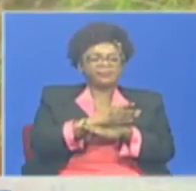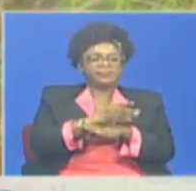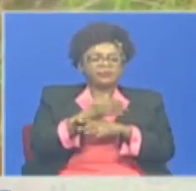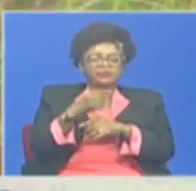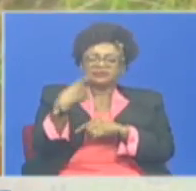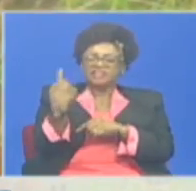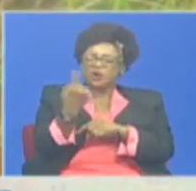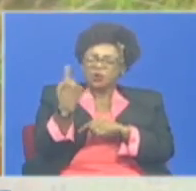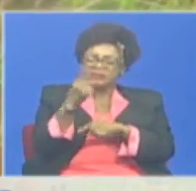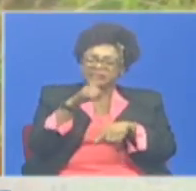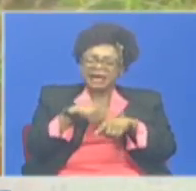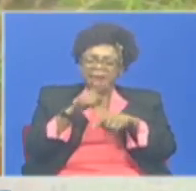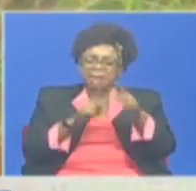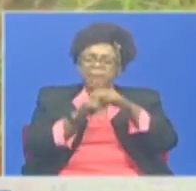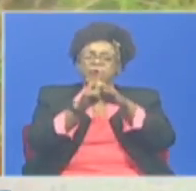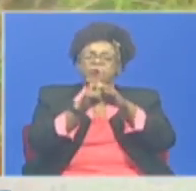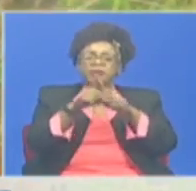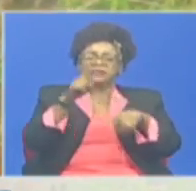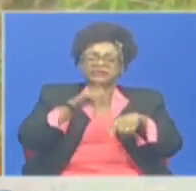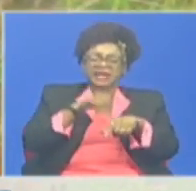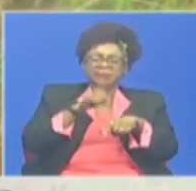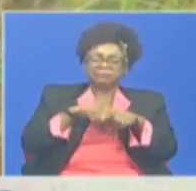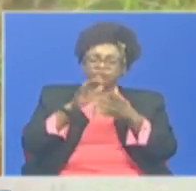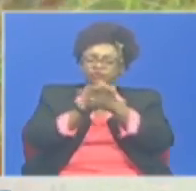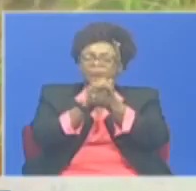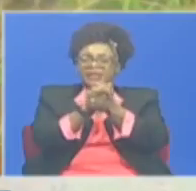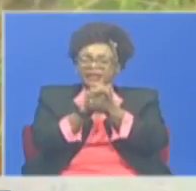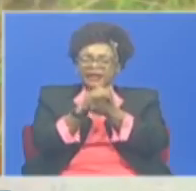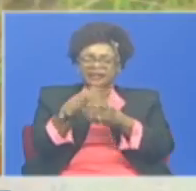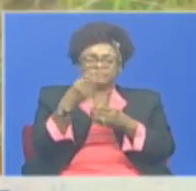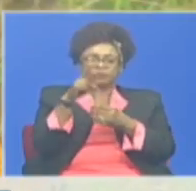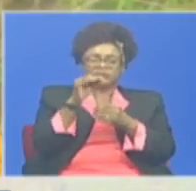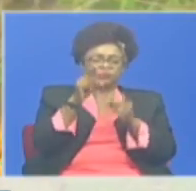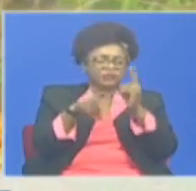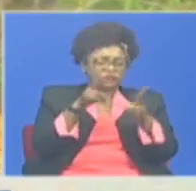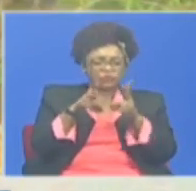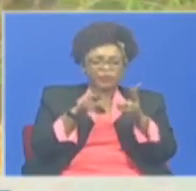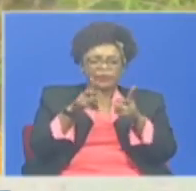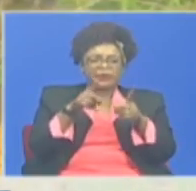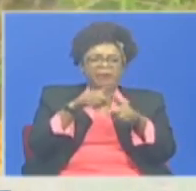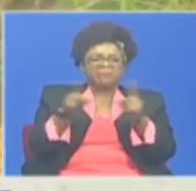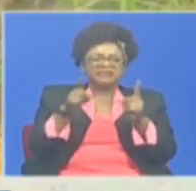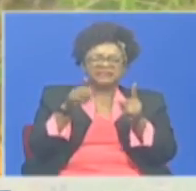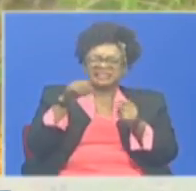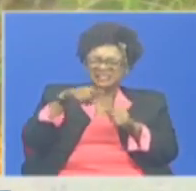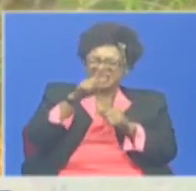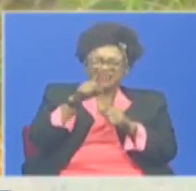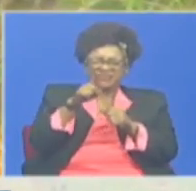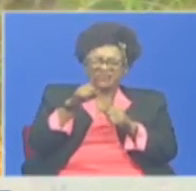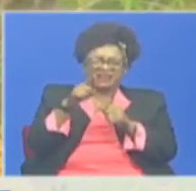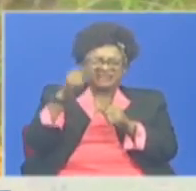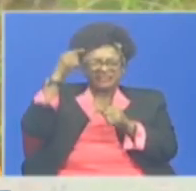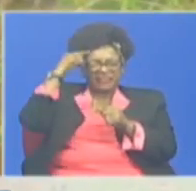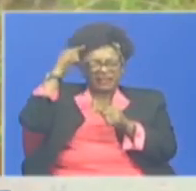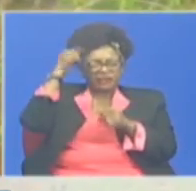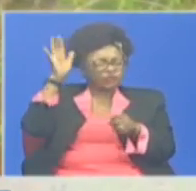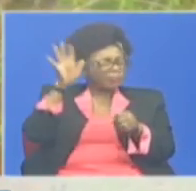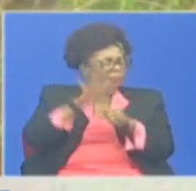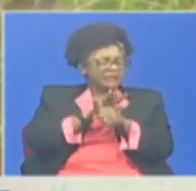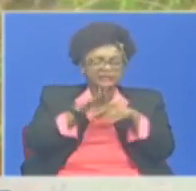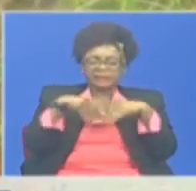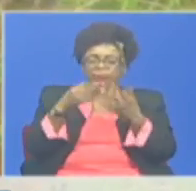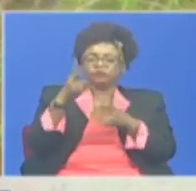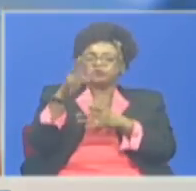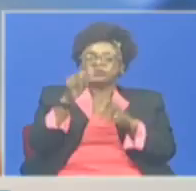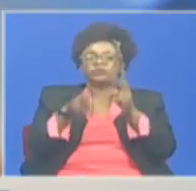name Jubilee and 2022 are put in one sentence. His obsession with 2022 is what we are having